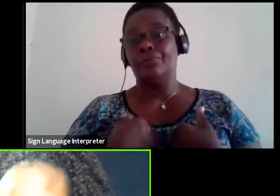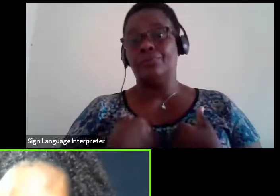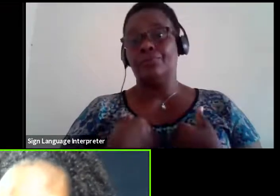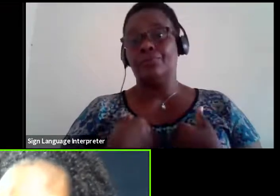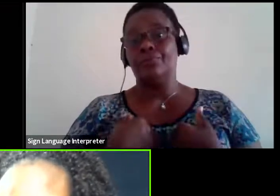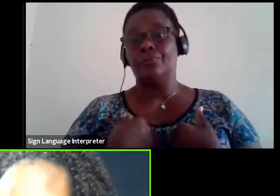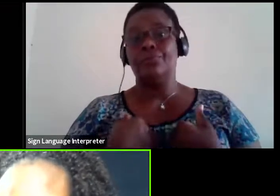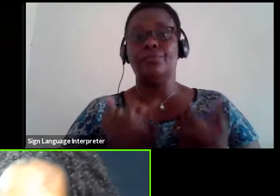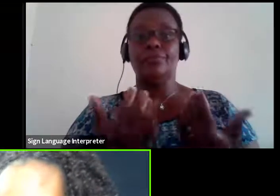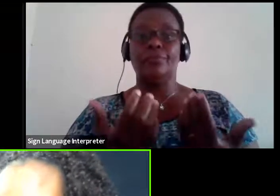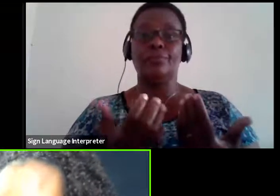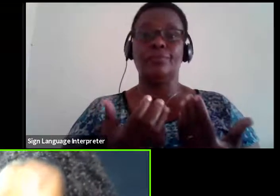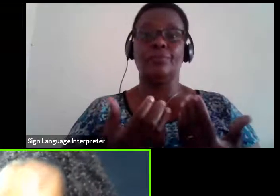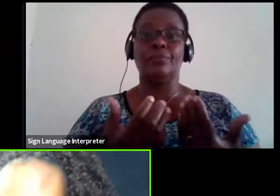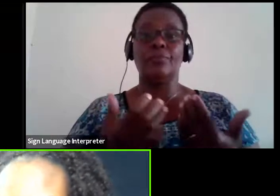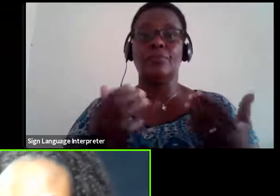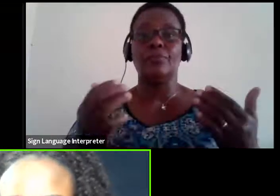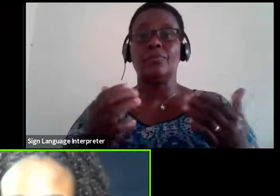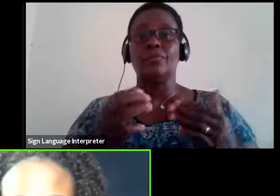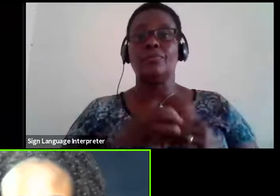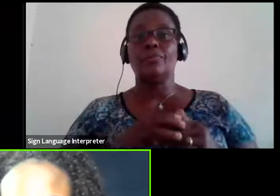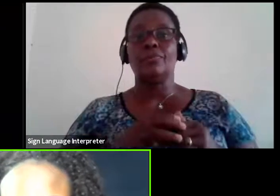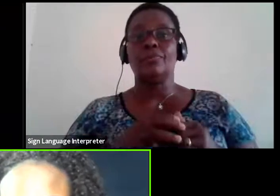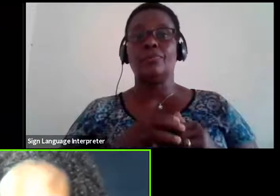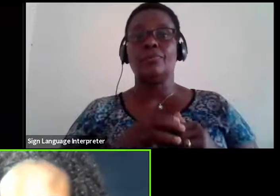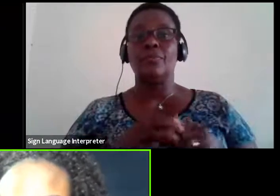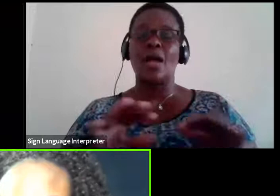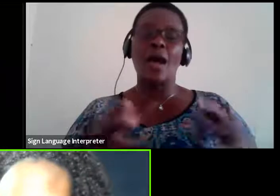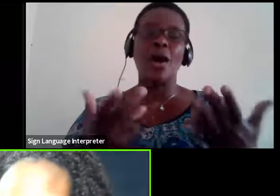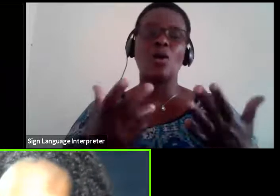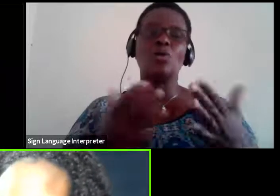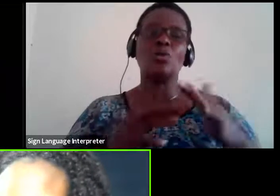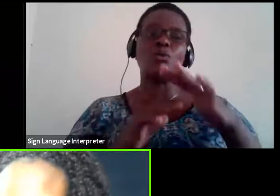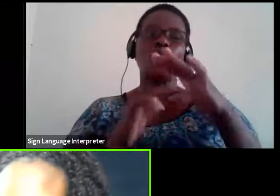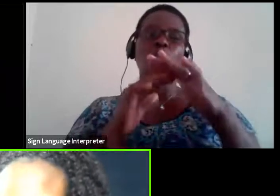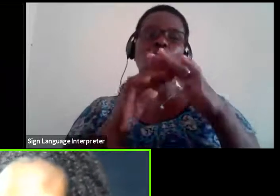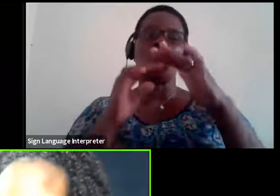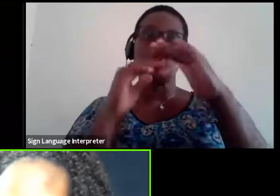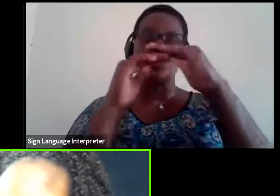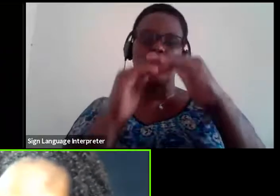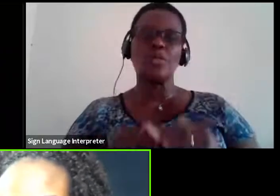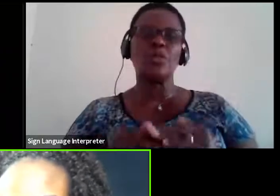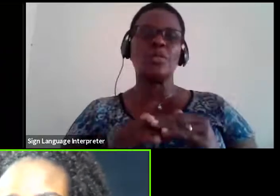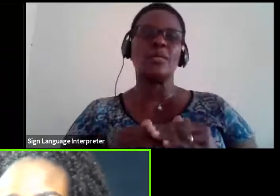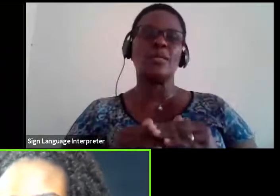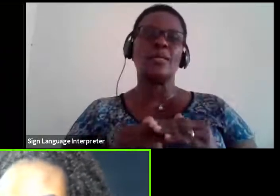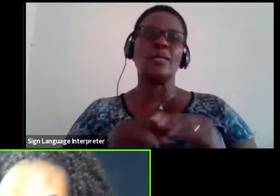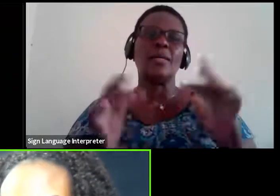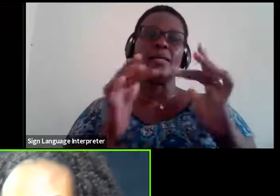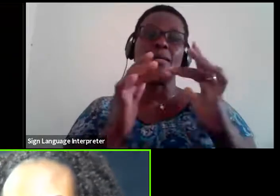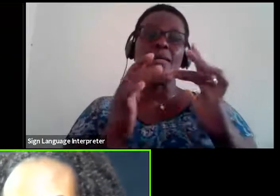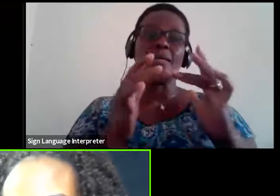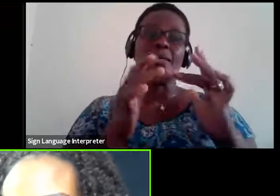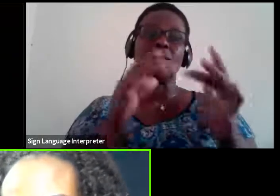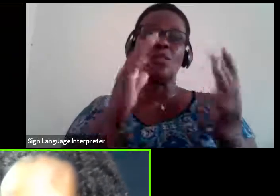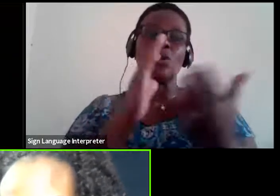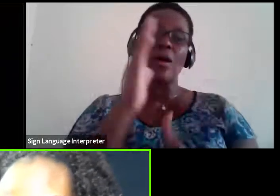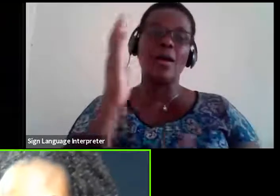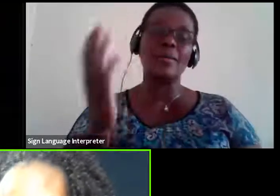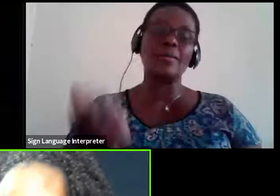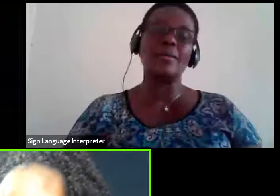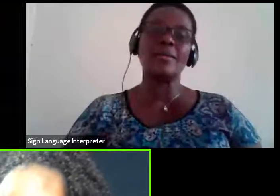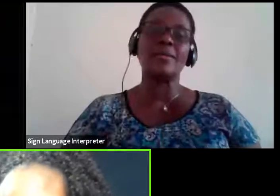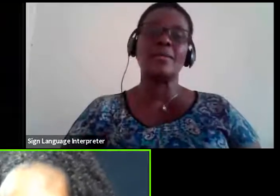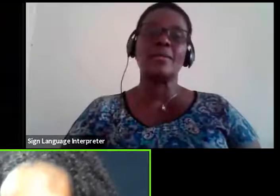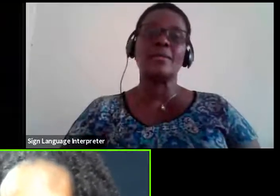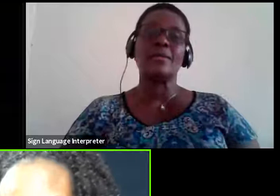violations. Of course, hoping that tools like AITA reporting and digital safety would contribute to that.